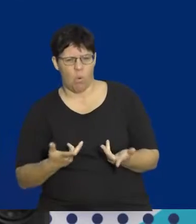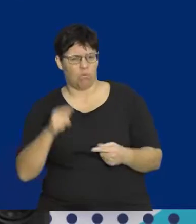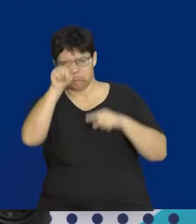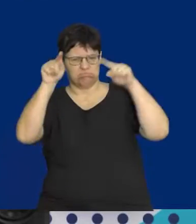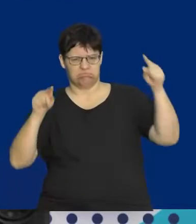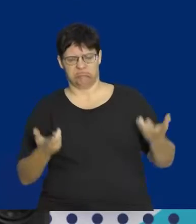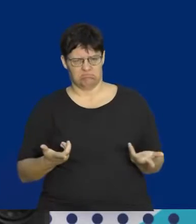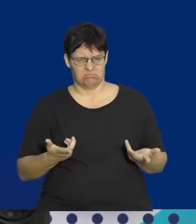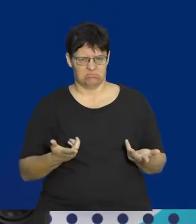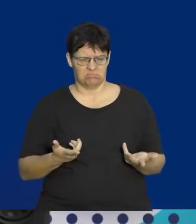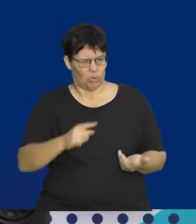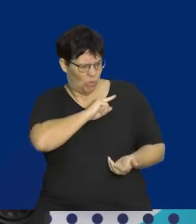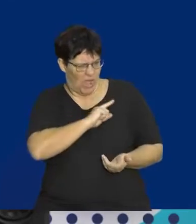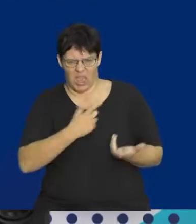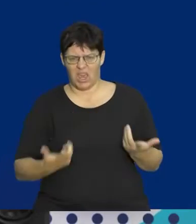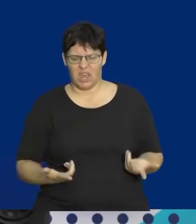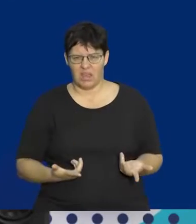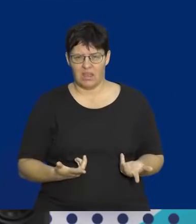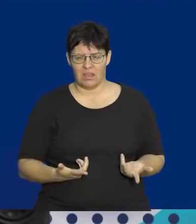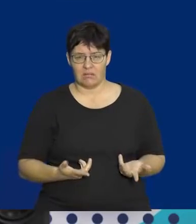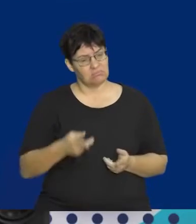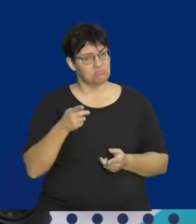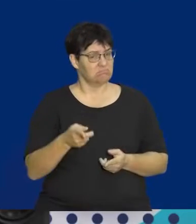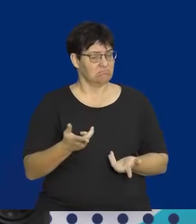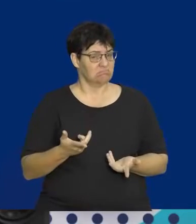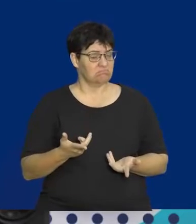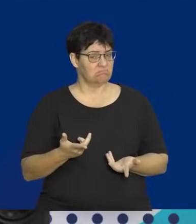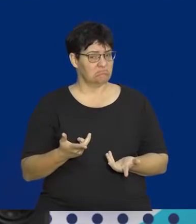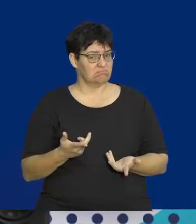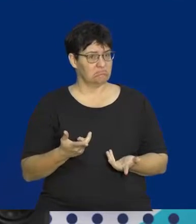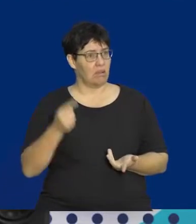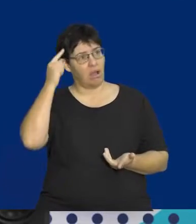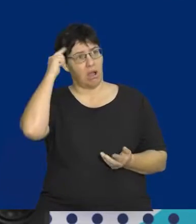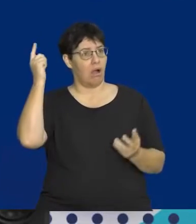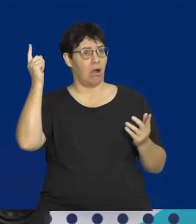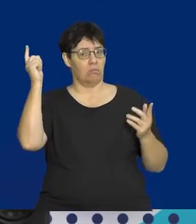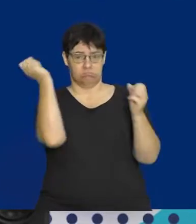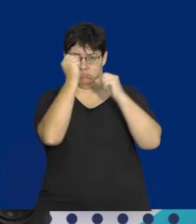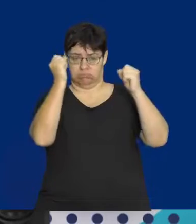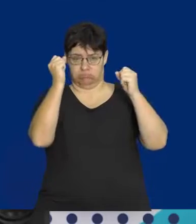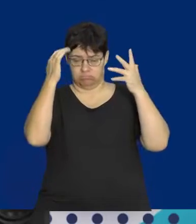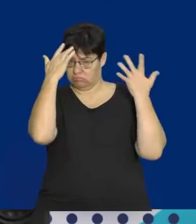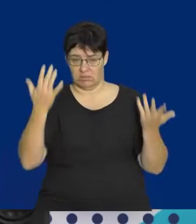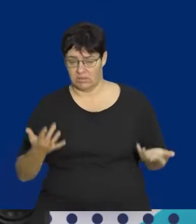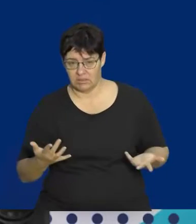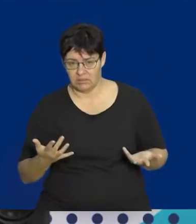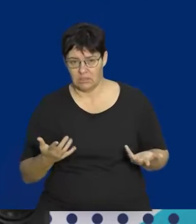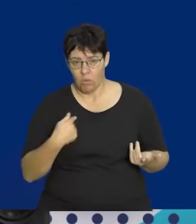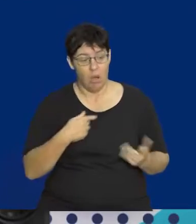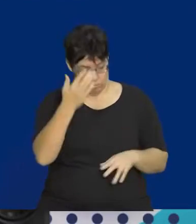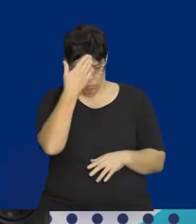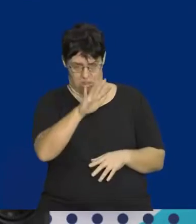or any of them? That's quite a mind-blowing concept because we know how they